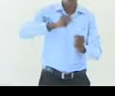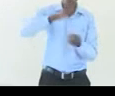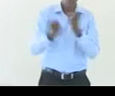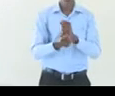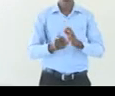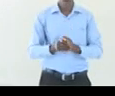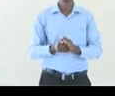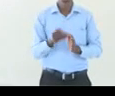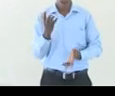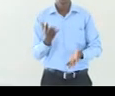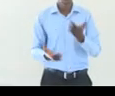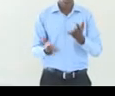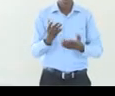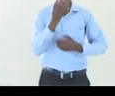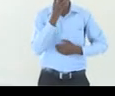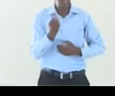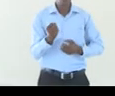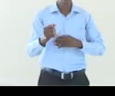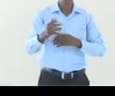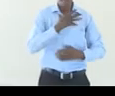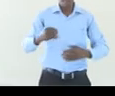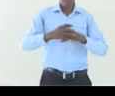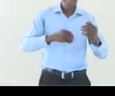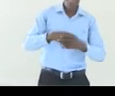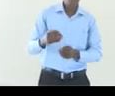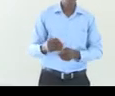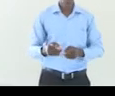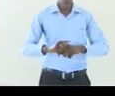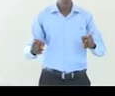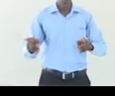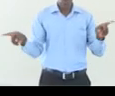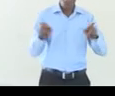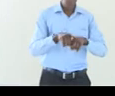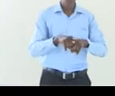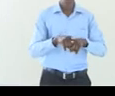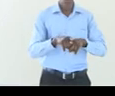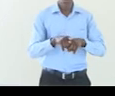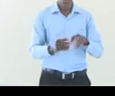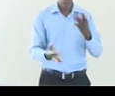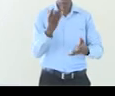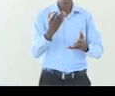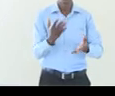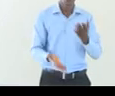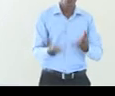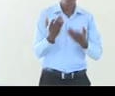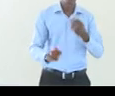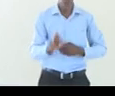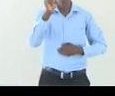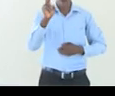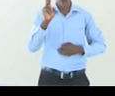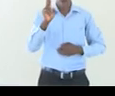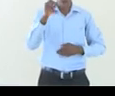and refines what is impure. The gospel of Christ is fire that burns up what is